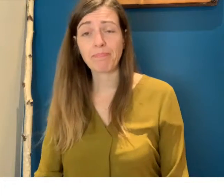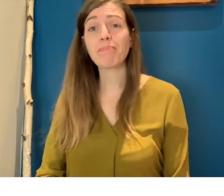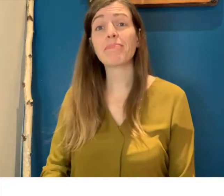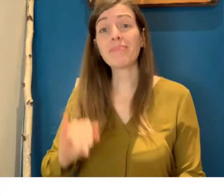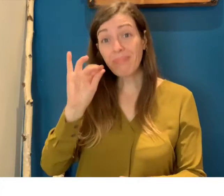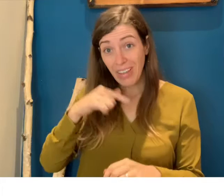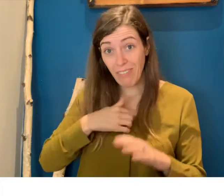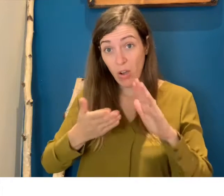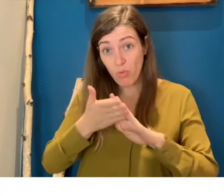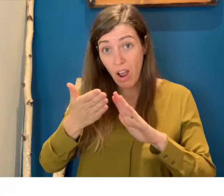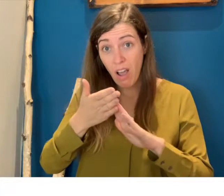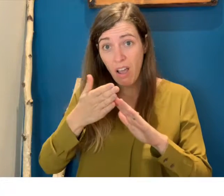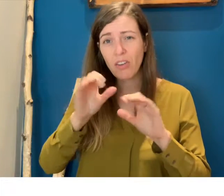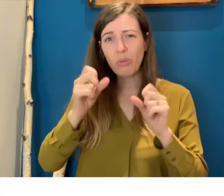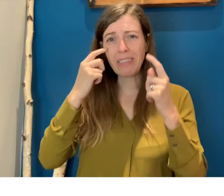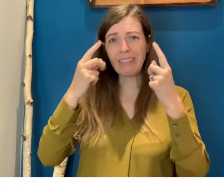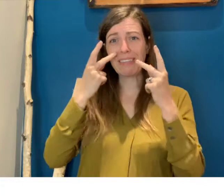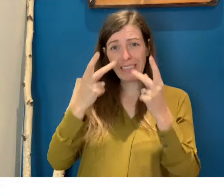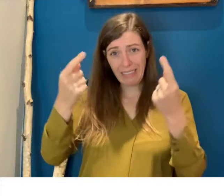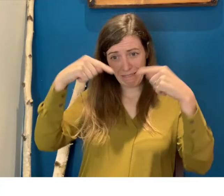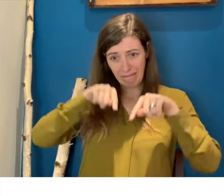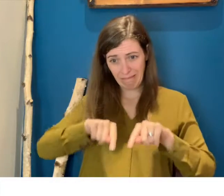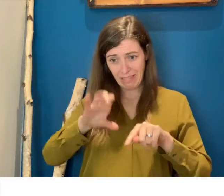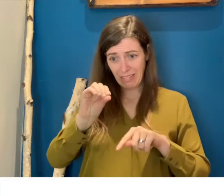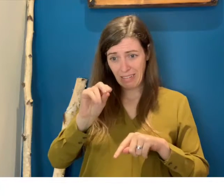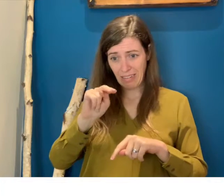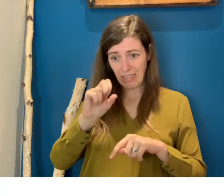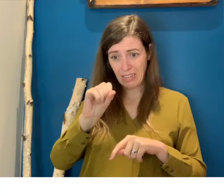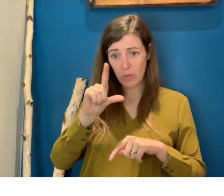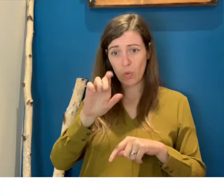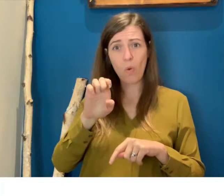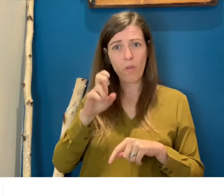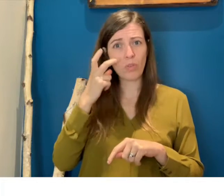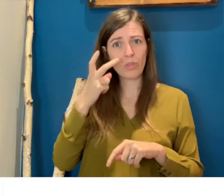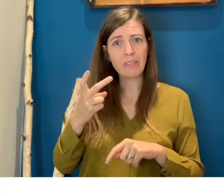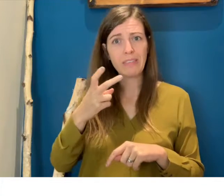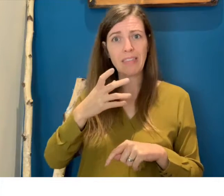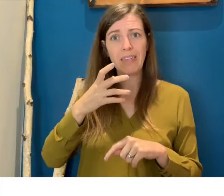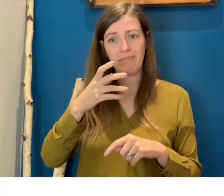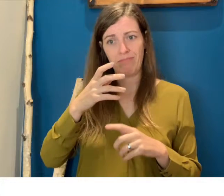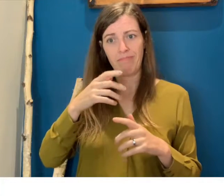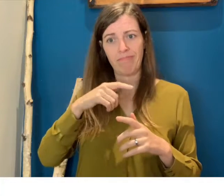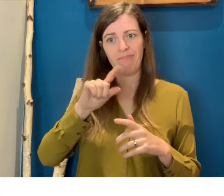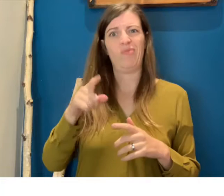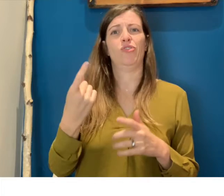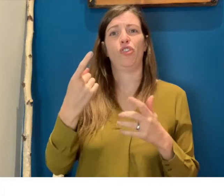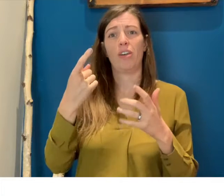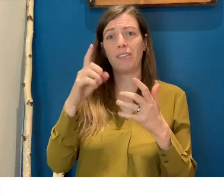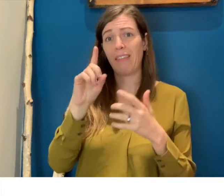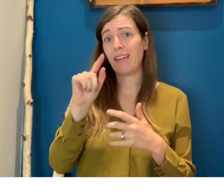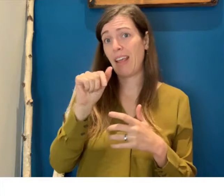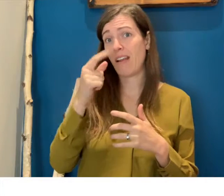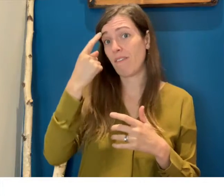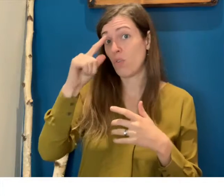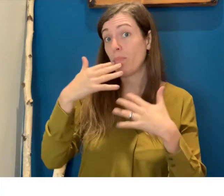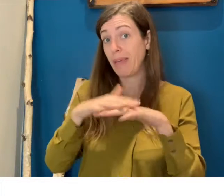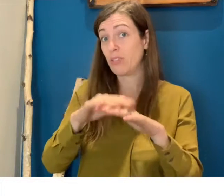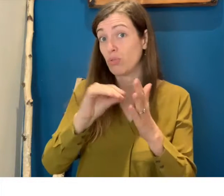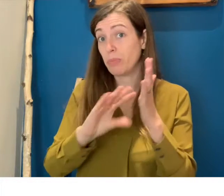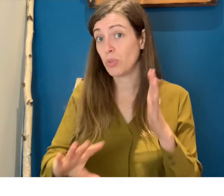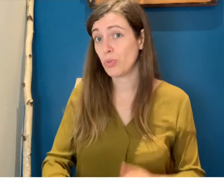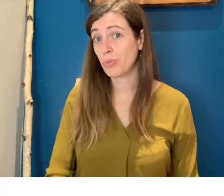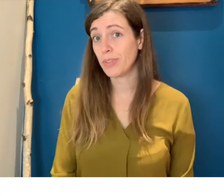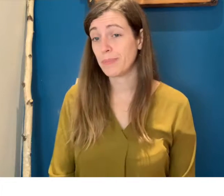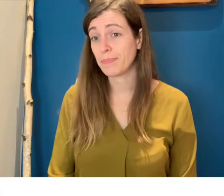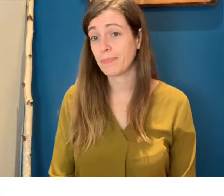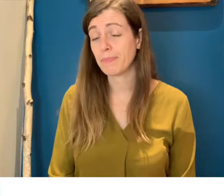For example, here, the example here we'll start with is just the mainstream data. So you can see in the console that